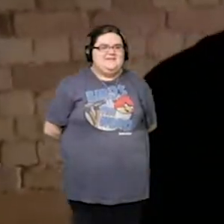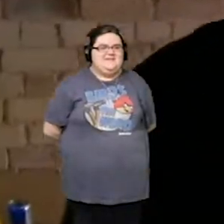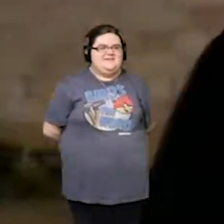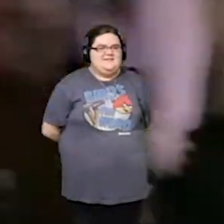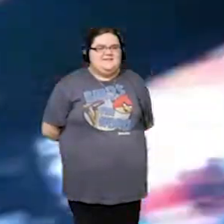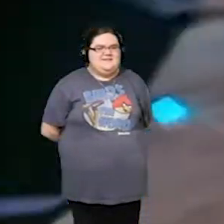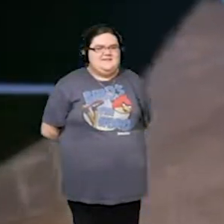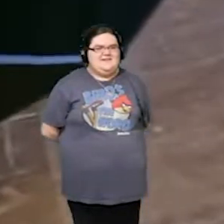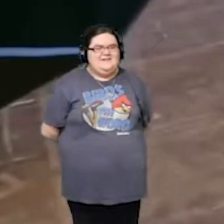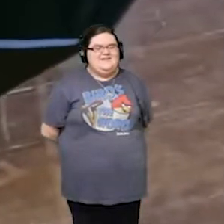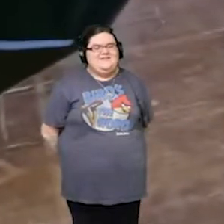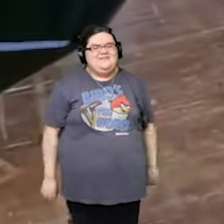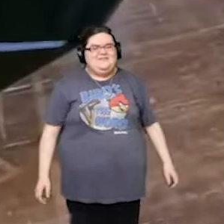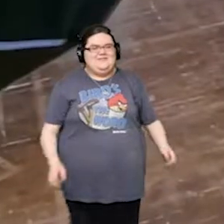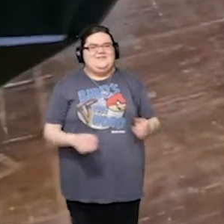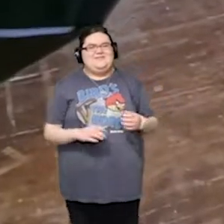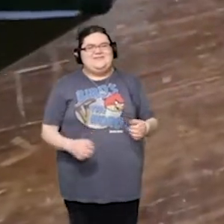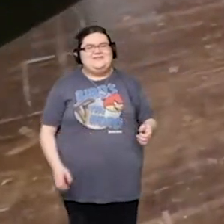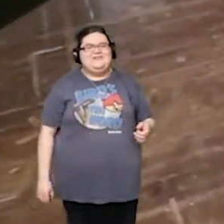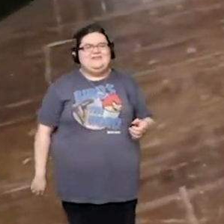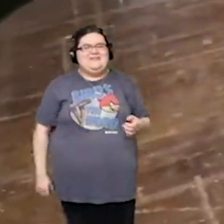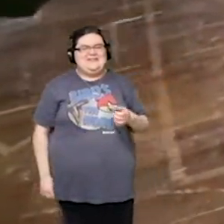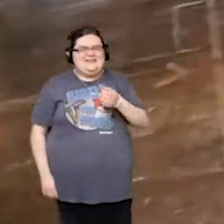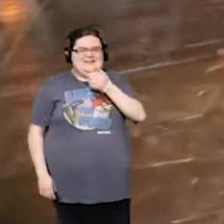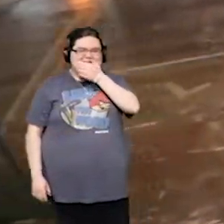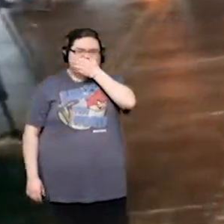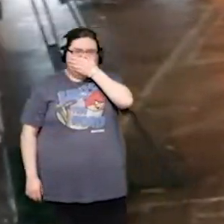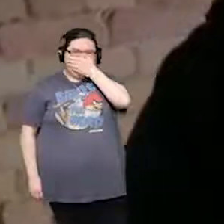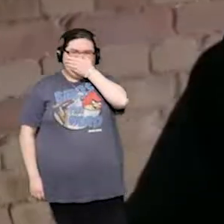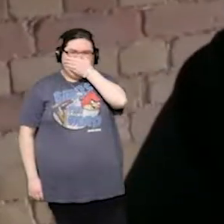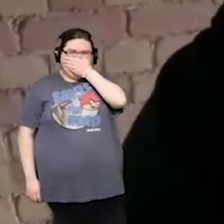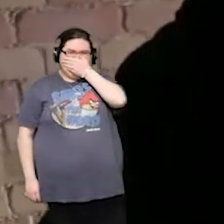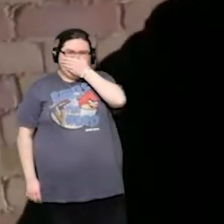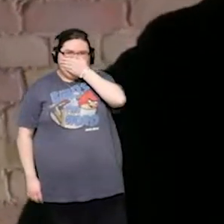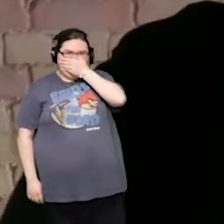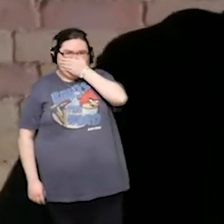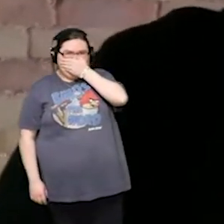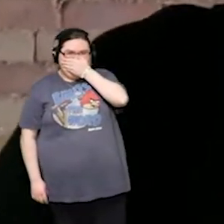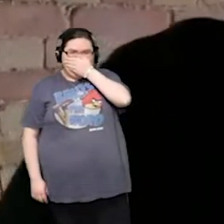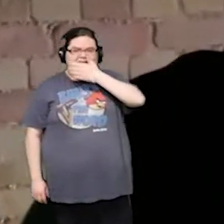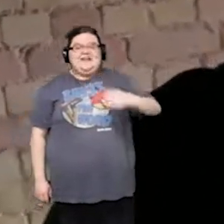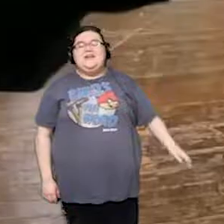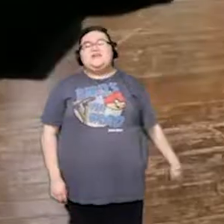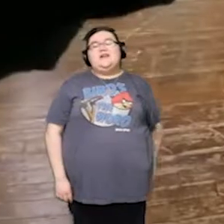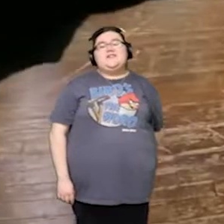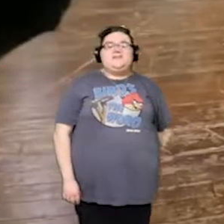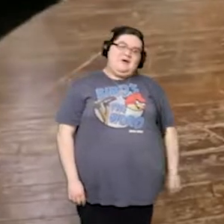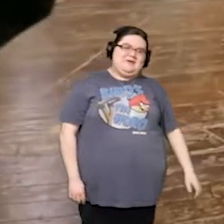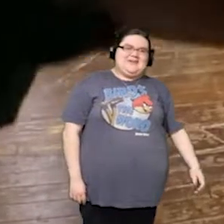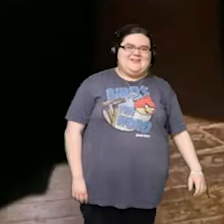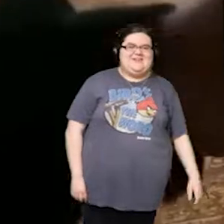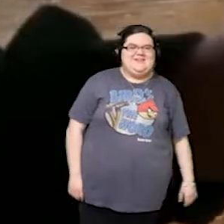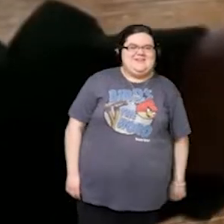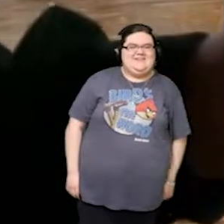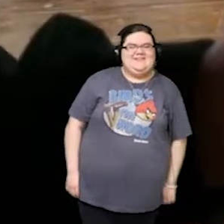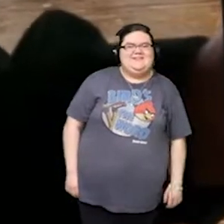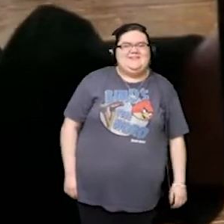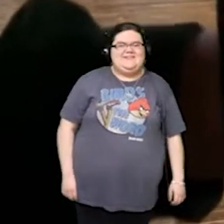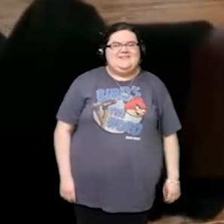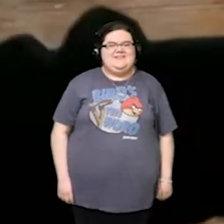It's Charlie's turn. Oh, I don't know if he's on smoke today or if he's feeling kind. He's on smoke.